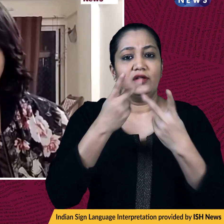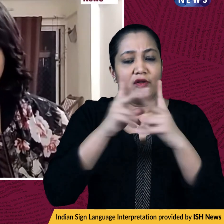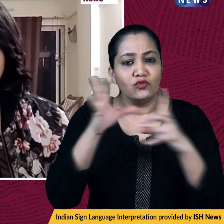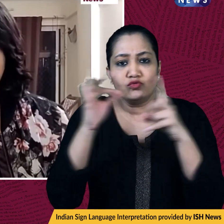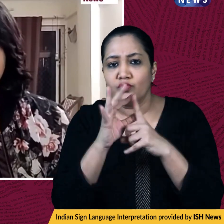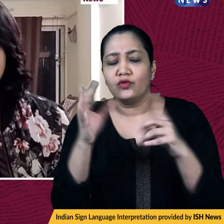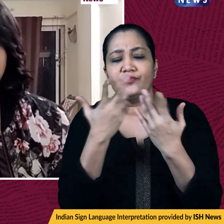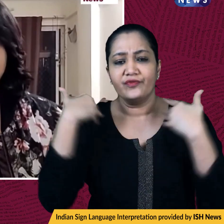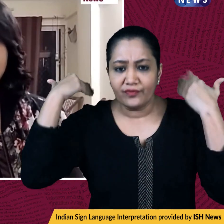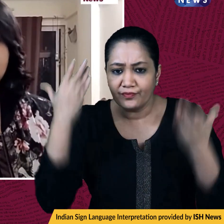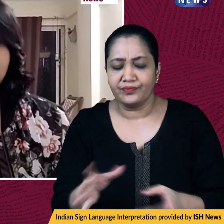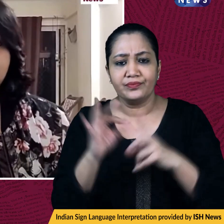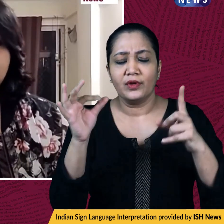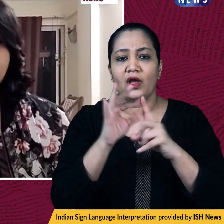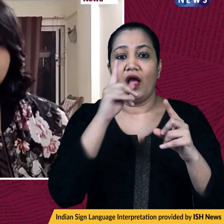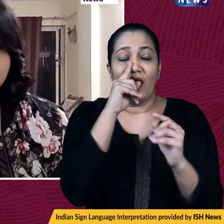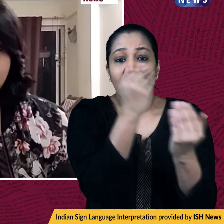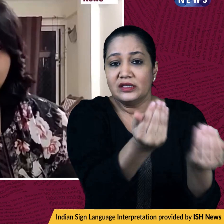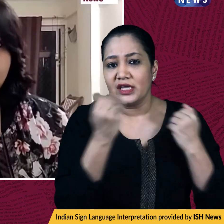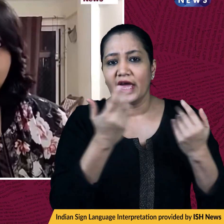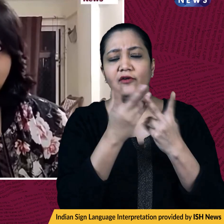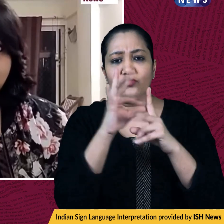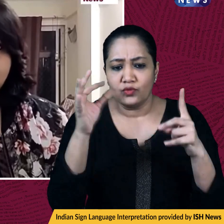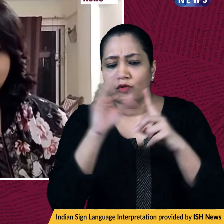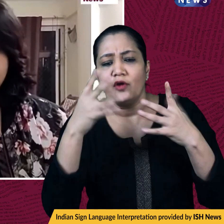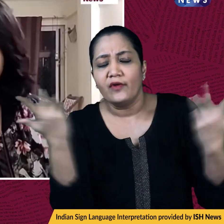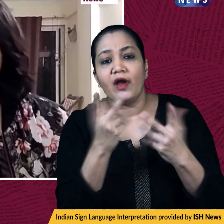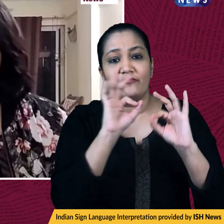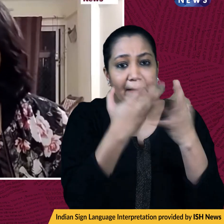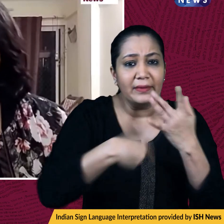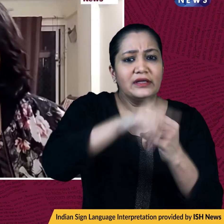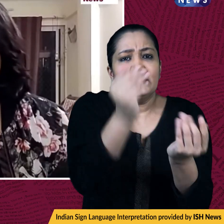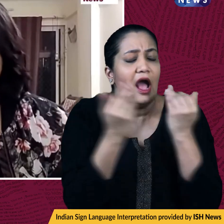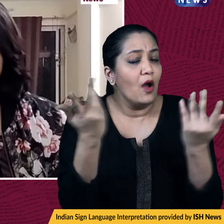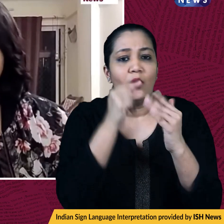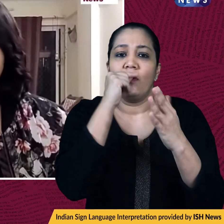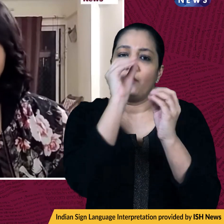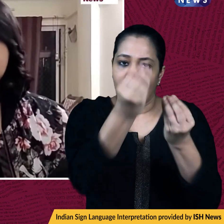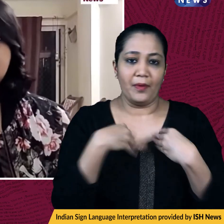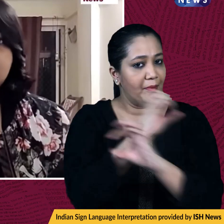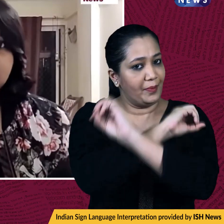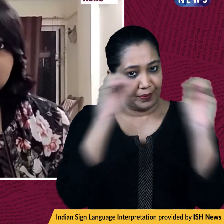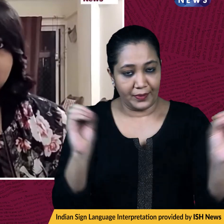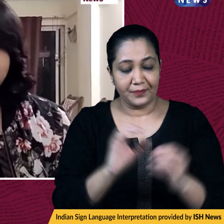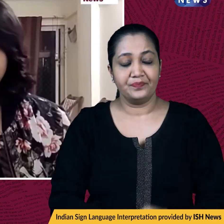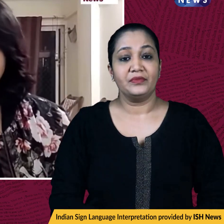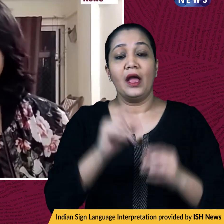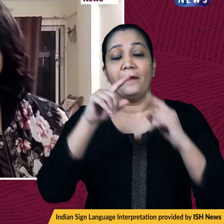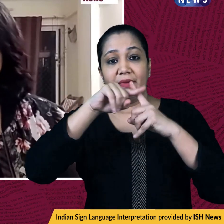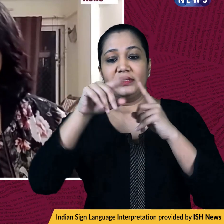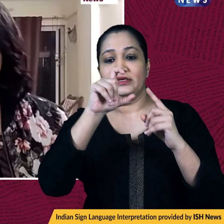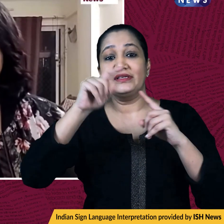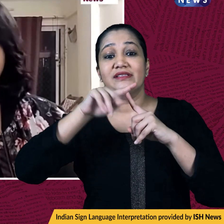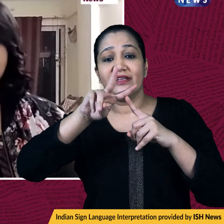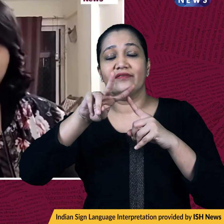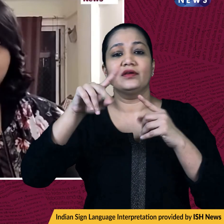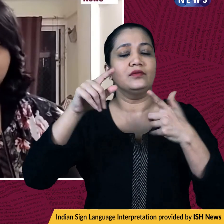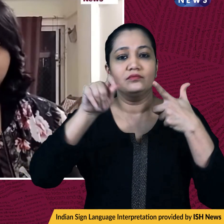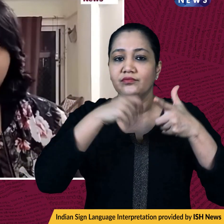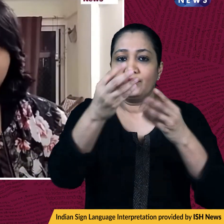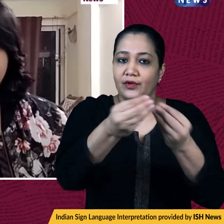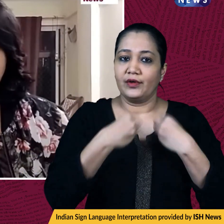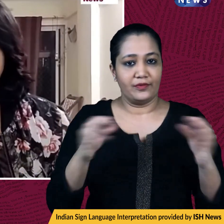country, apart from COVID right now, the Delhi Commission for Women has issued summons to the Deputy Commissioner of Police, Shahdara, to